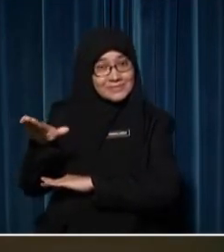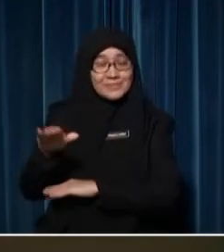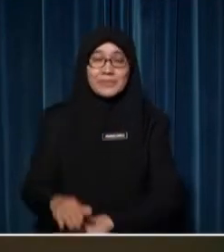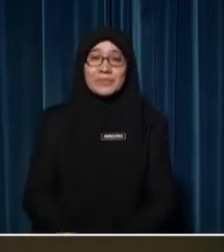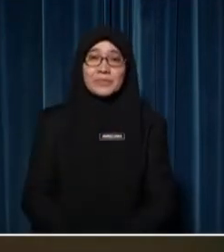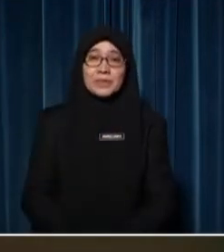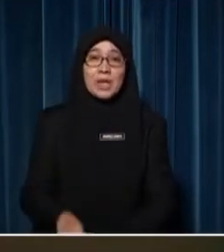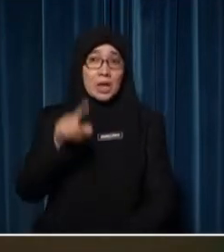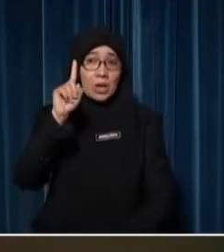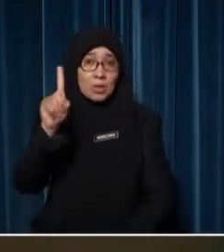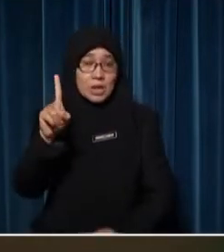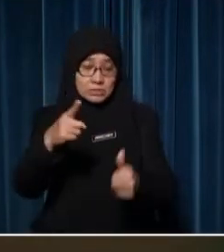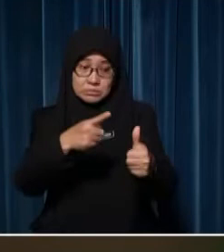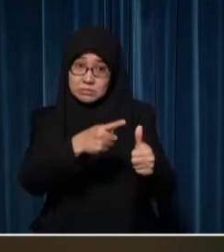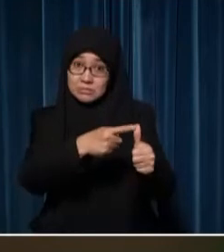1 for the first child,